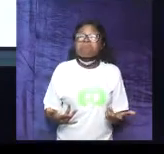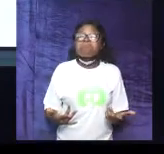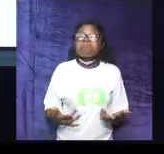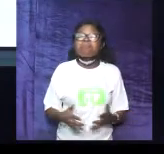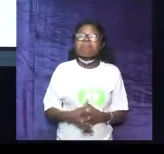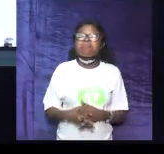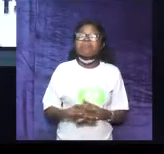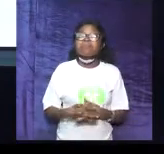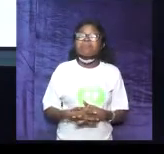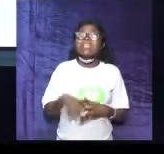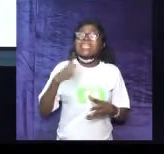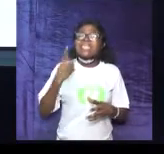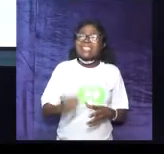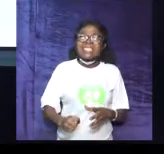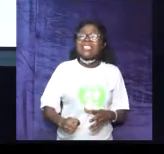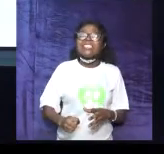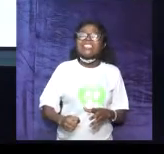yes.